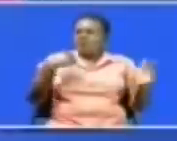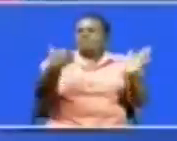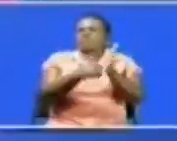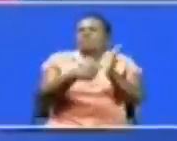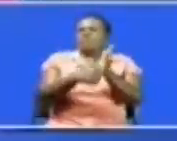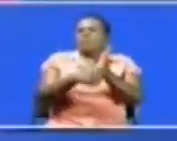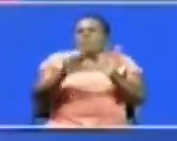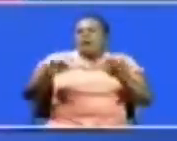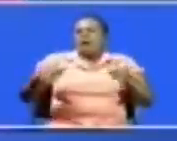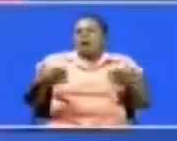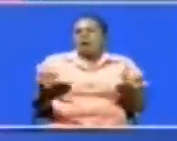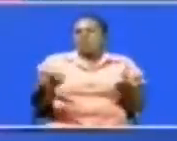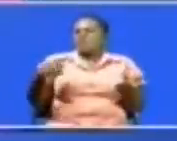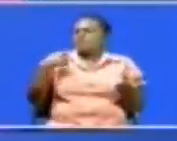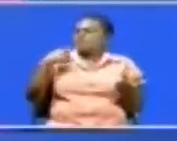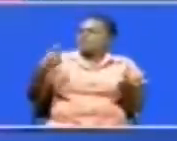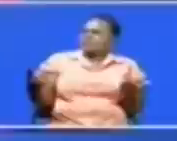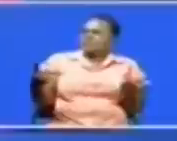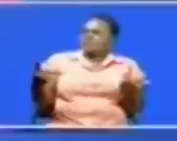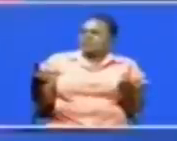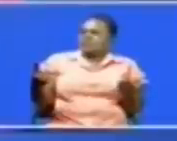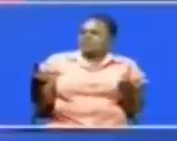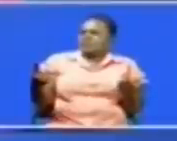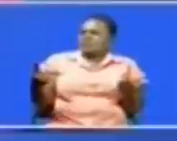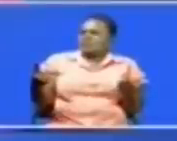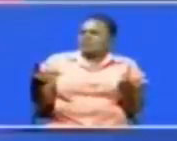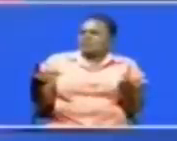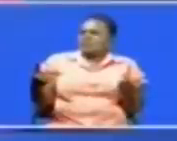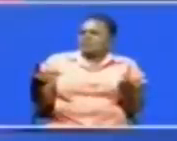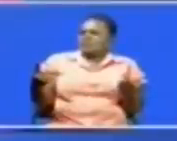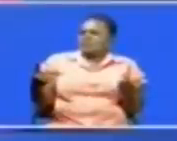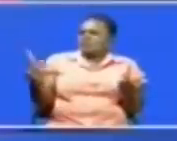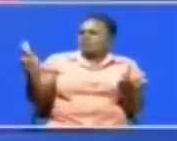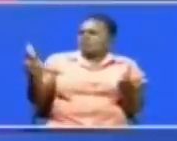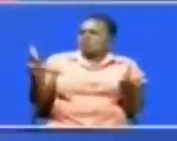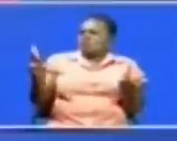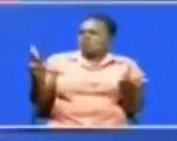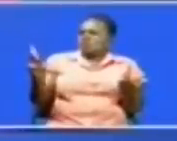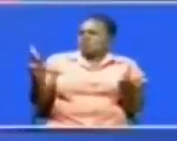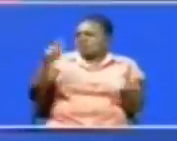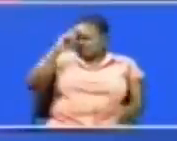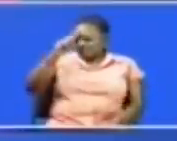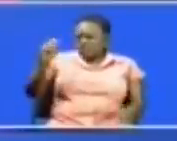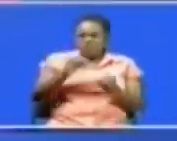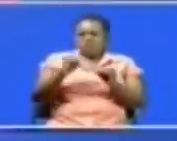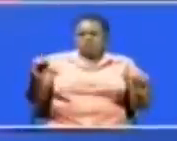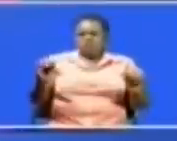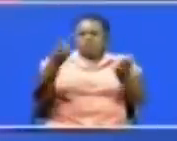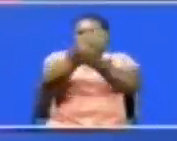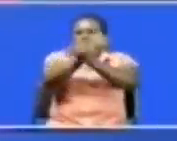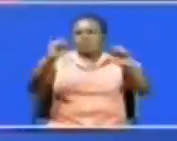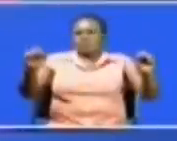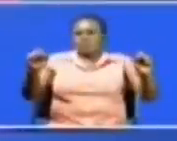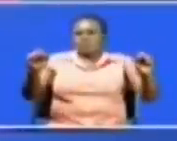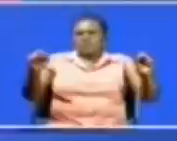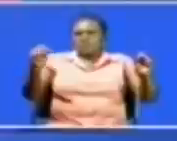with the way he put it across, because he came out as really being very disrespectful to the president. And